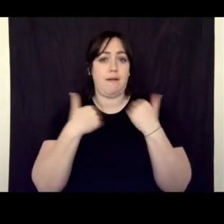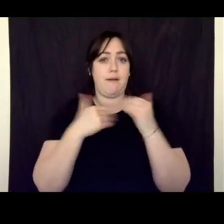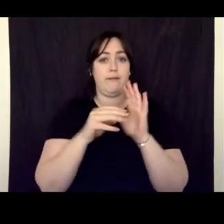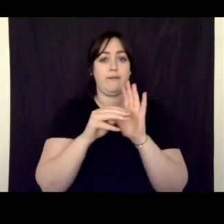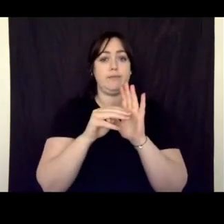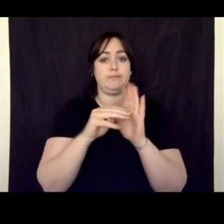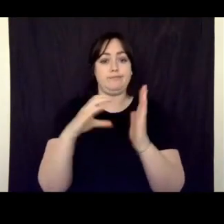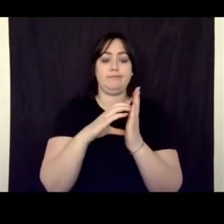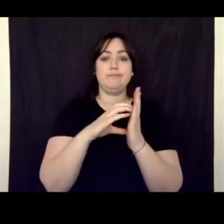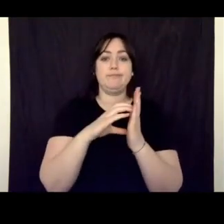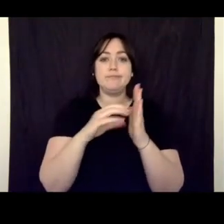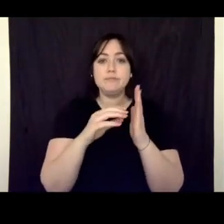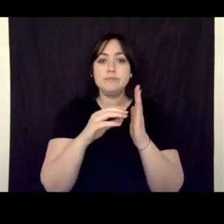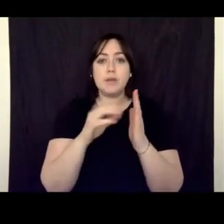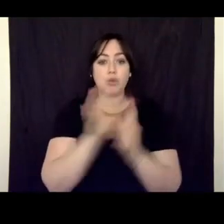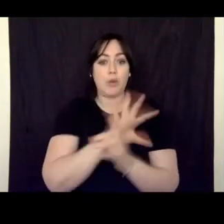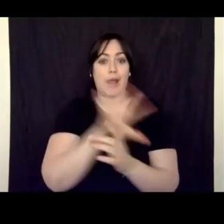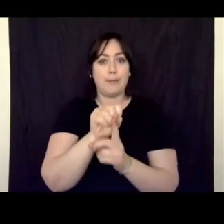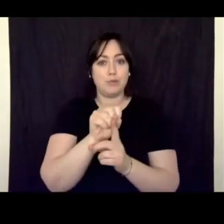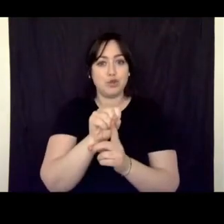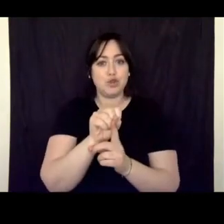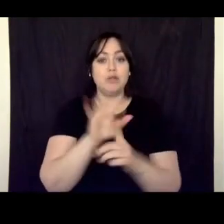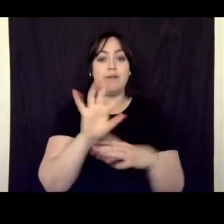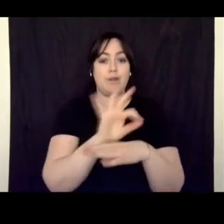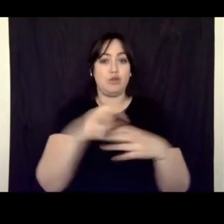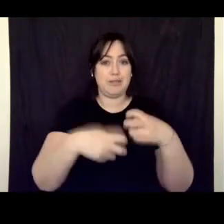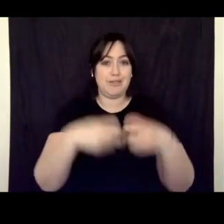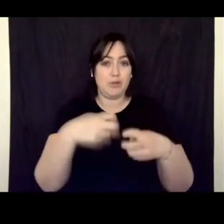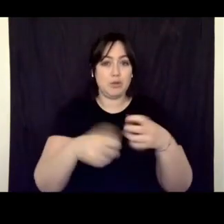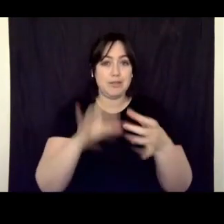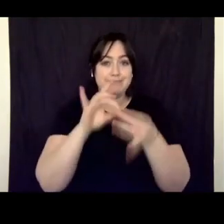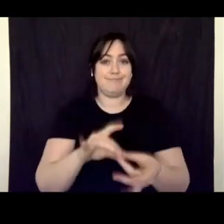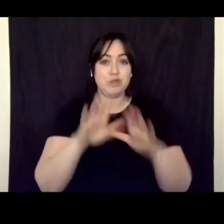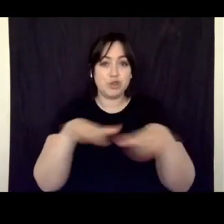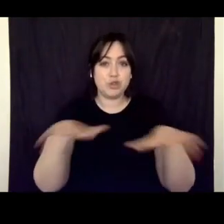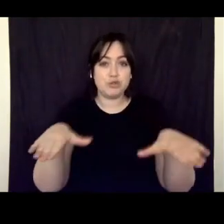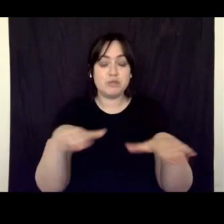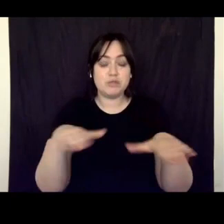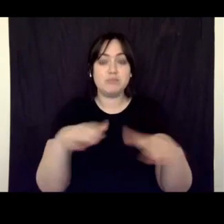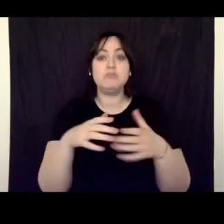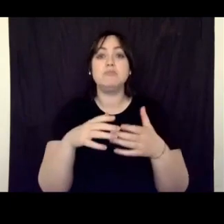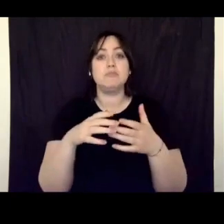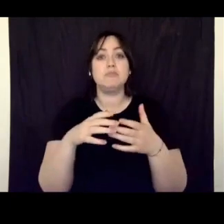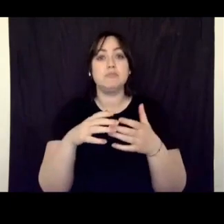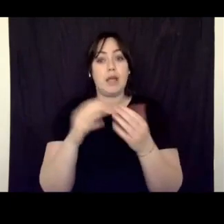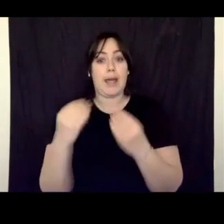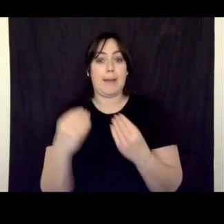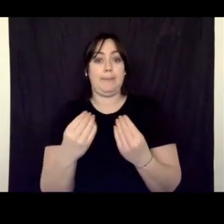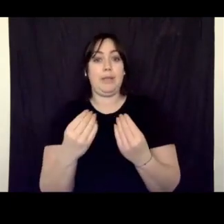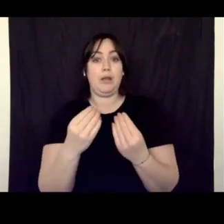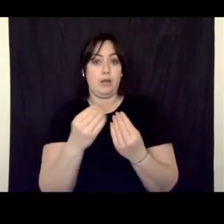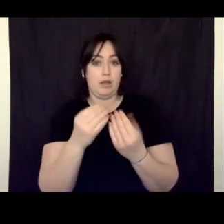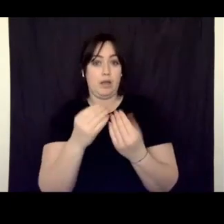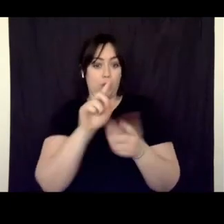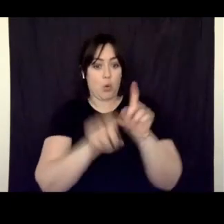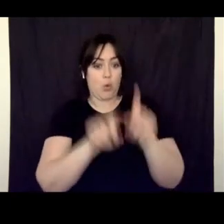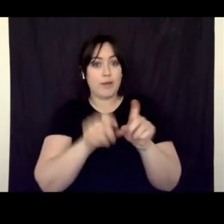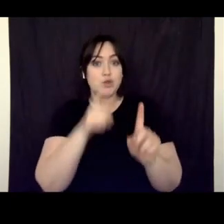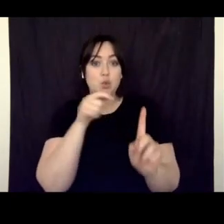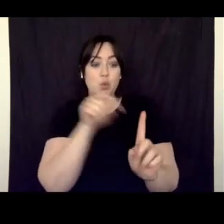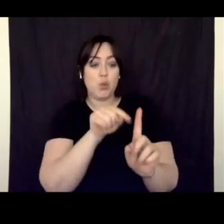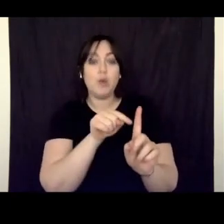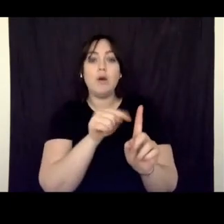can capture functional difficulty in children, and that was meant to be administered to the mother